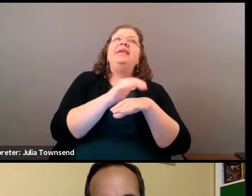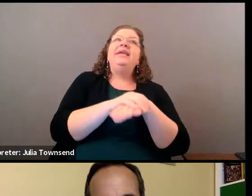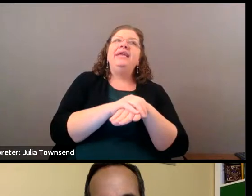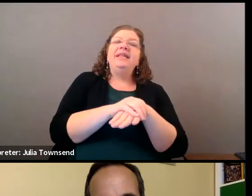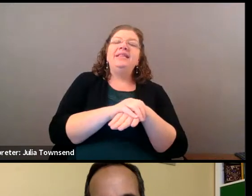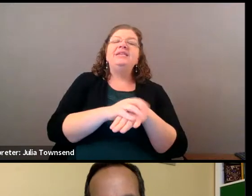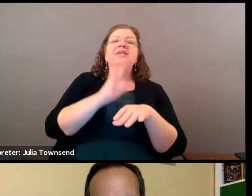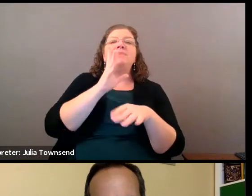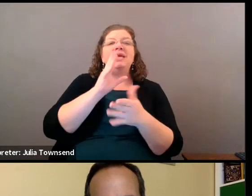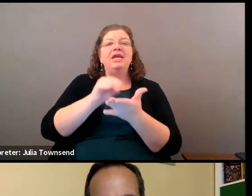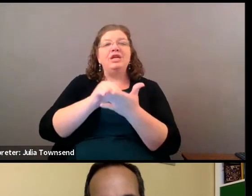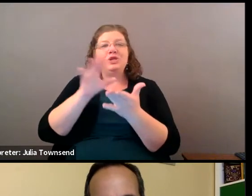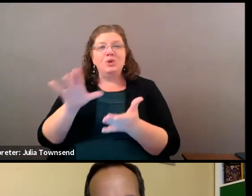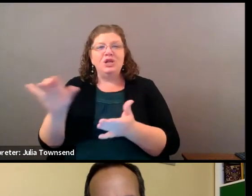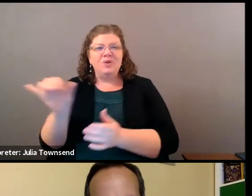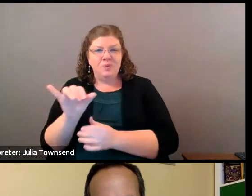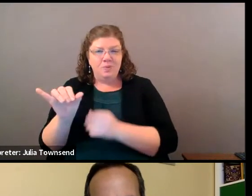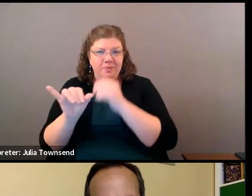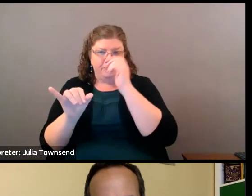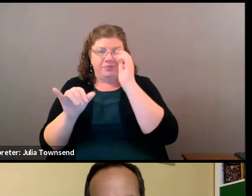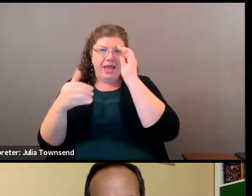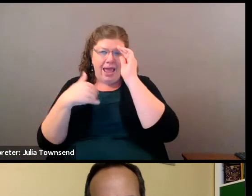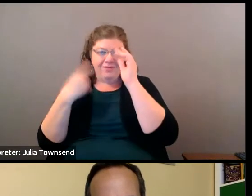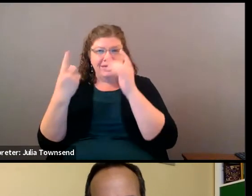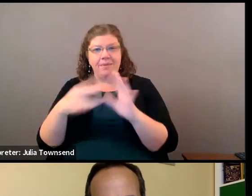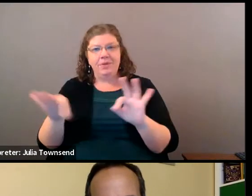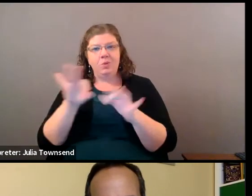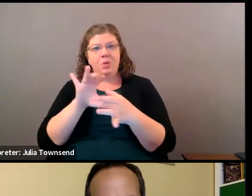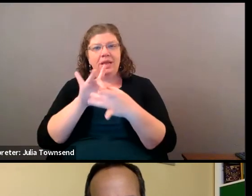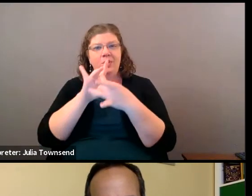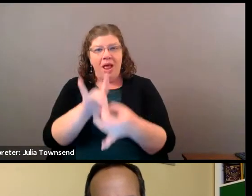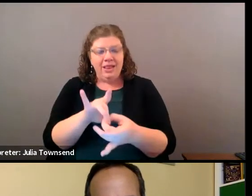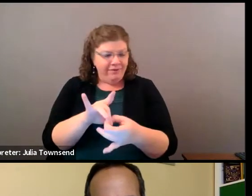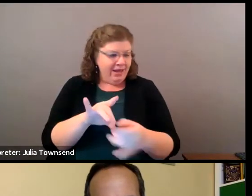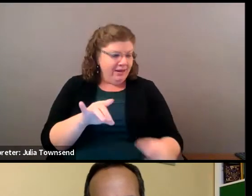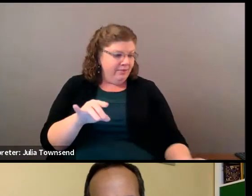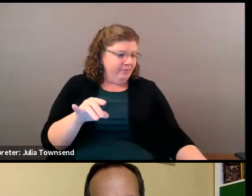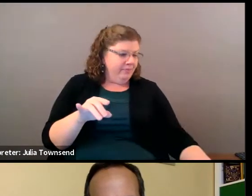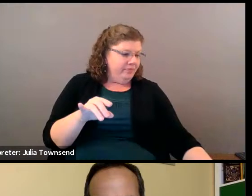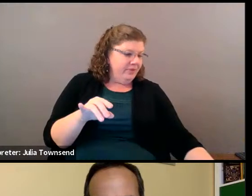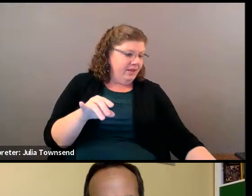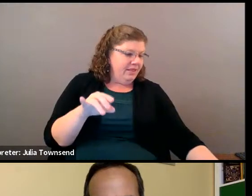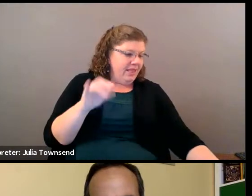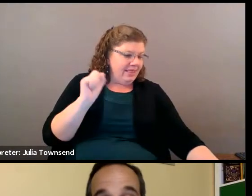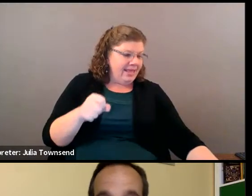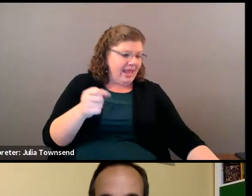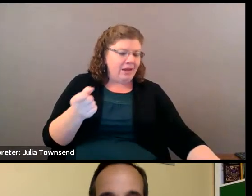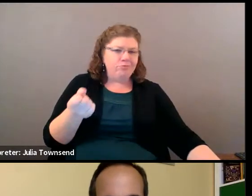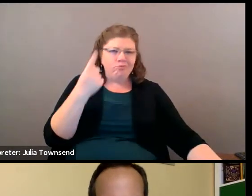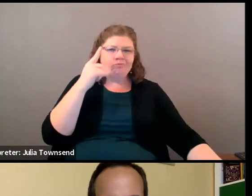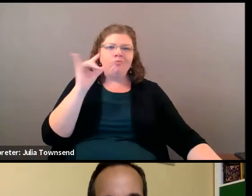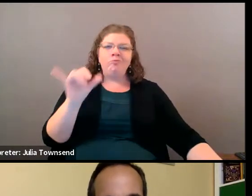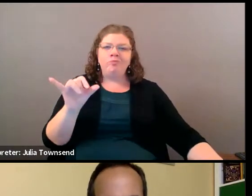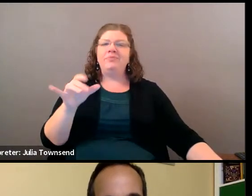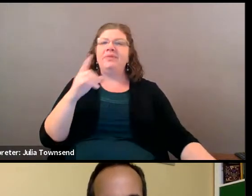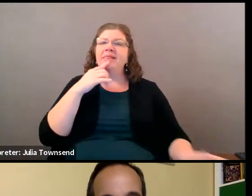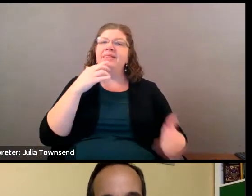speaking students too, just having something relevant and something that they could, wrap their head around. Thank